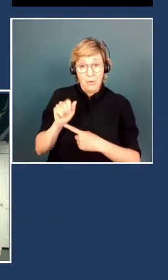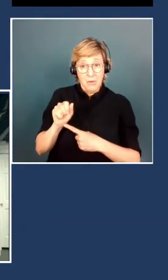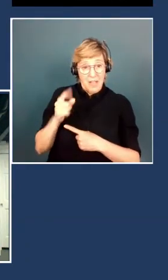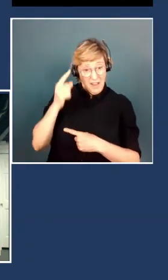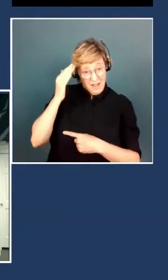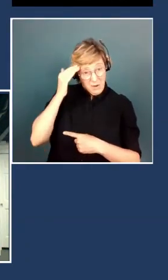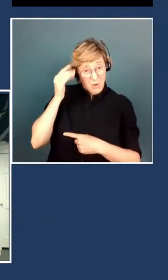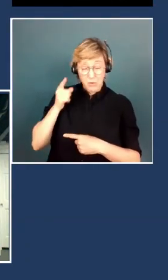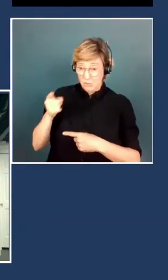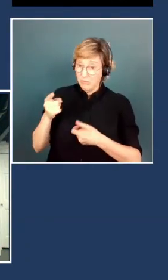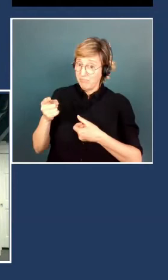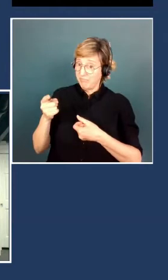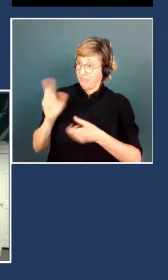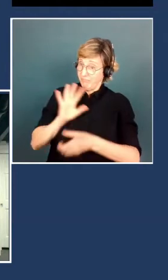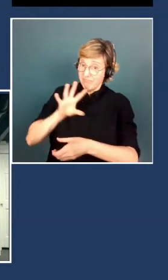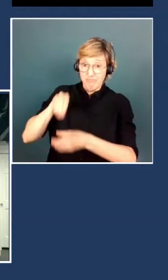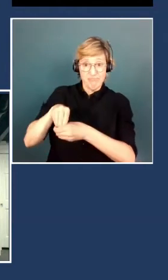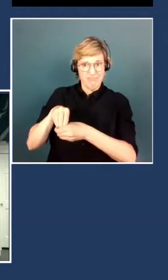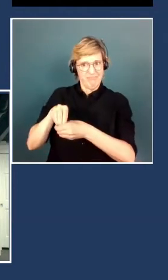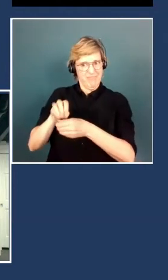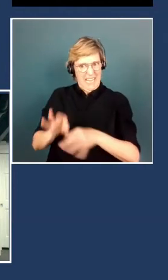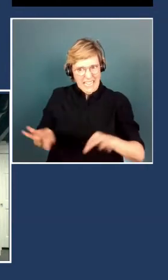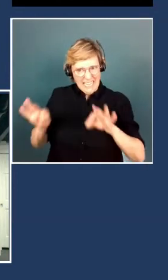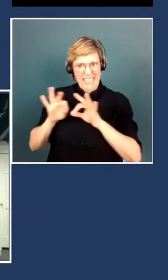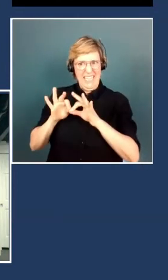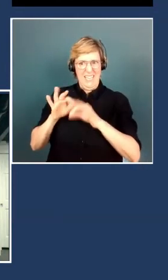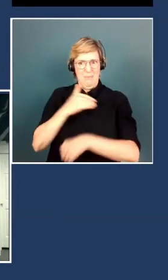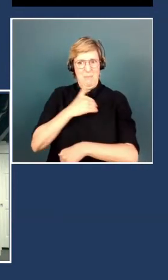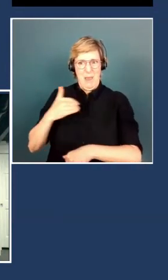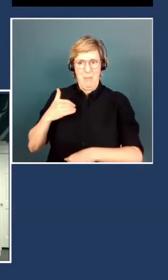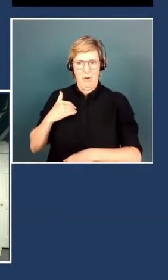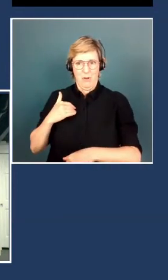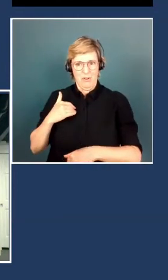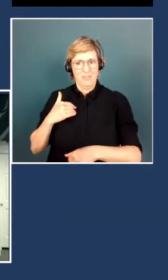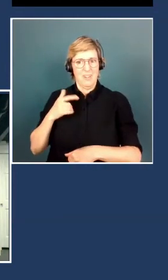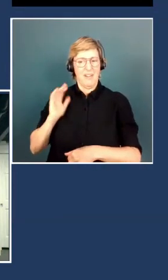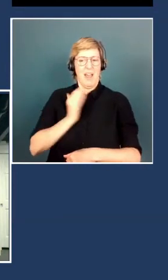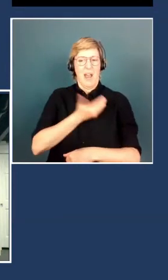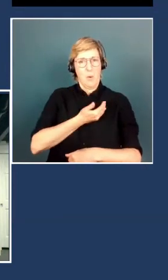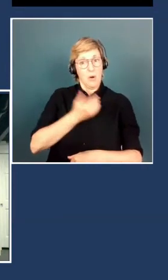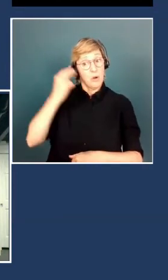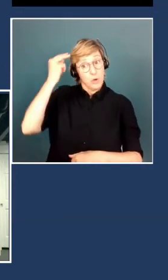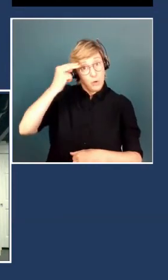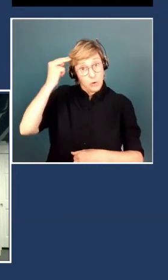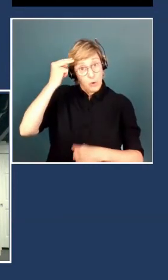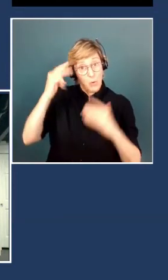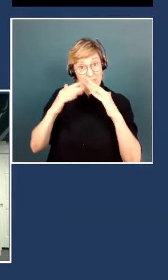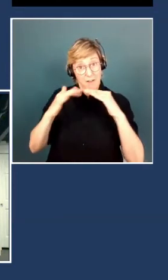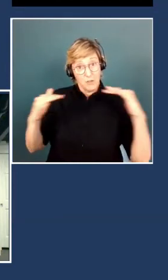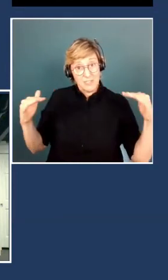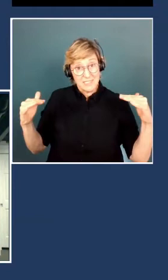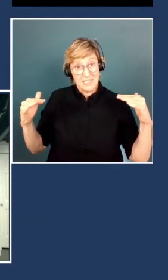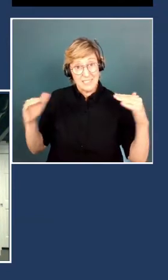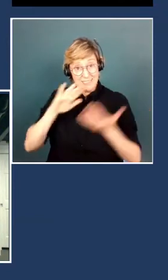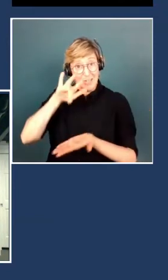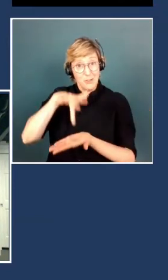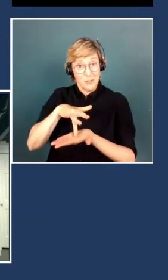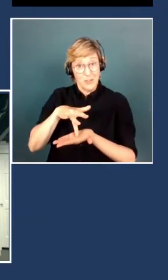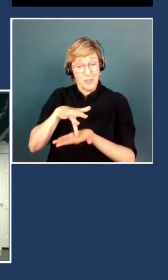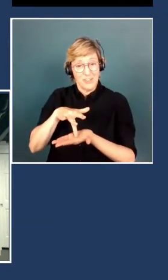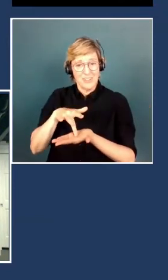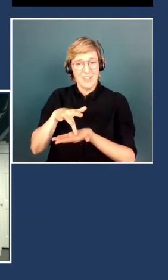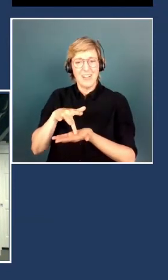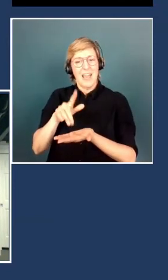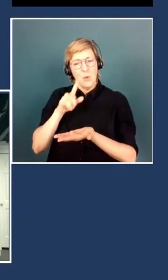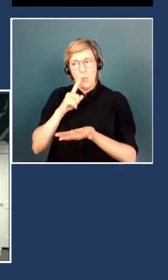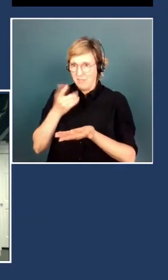key member of what's called our Neurodiversity Center at EY, and we brought you on too just to be able to take a break from this topic